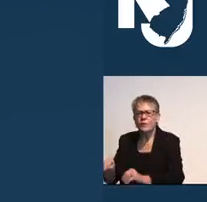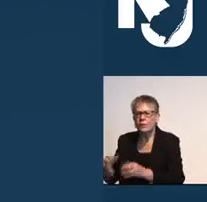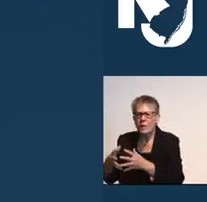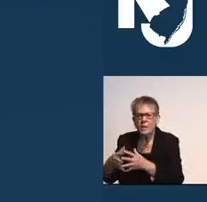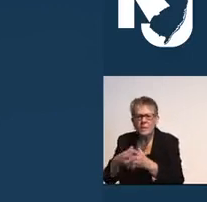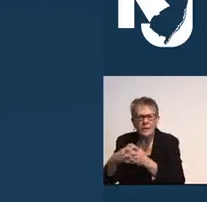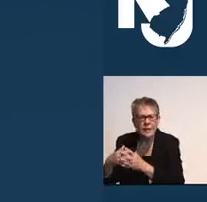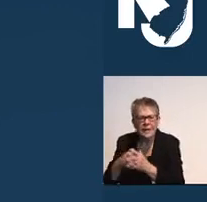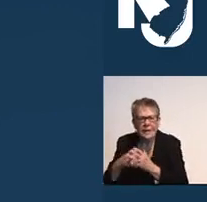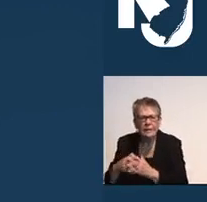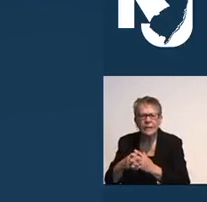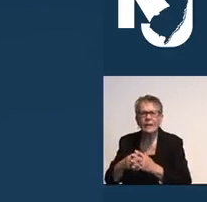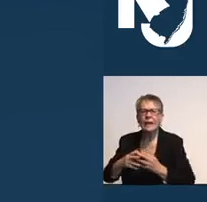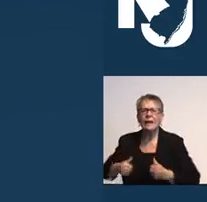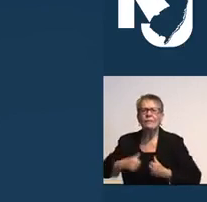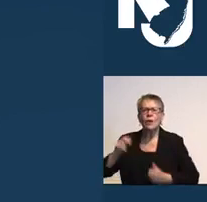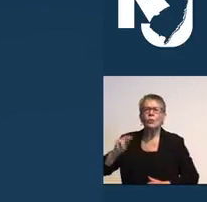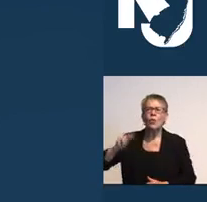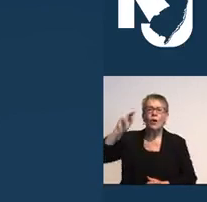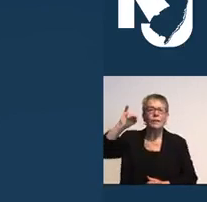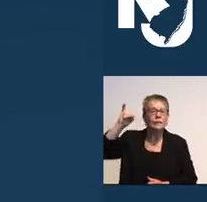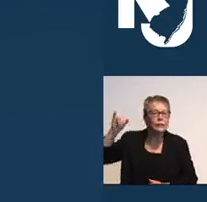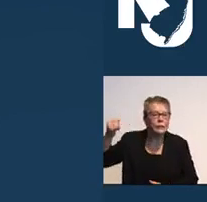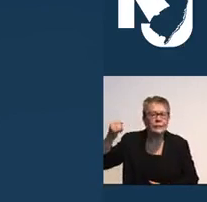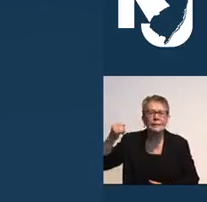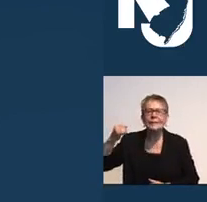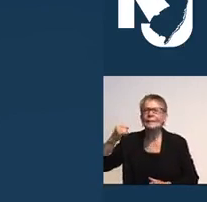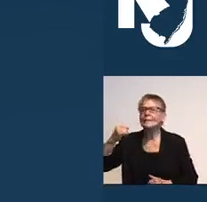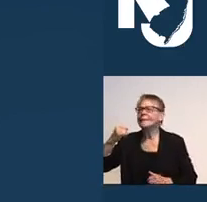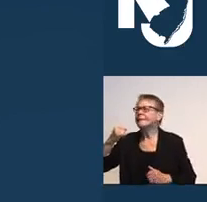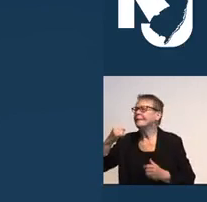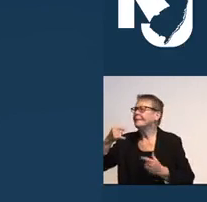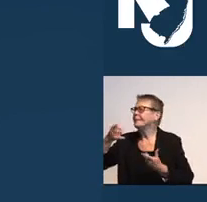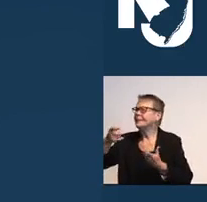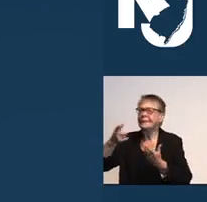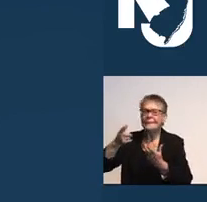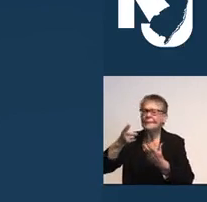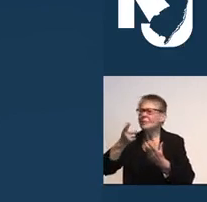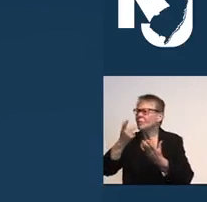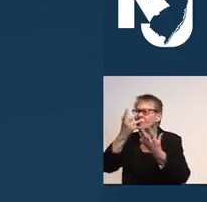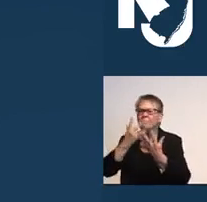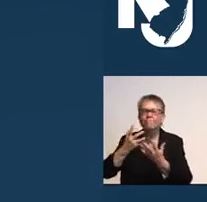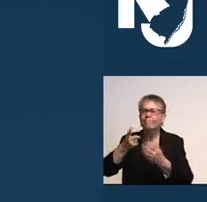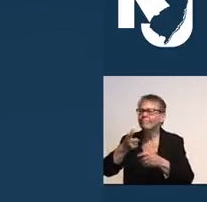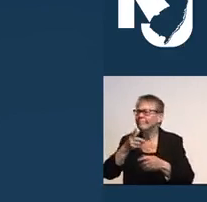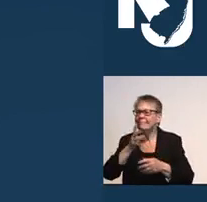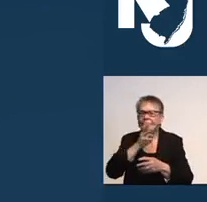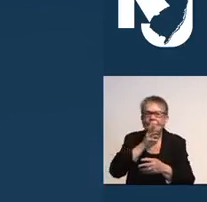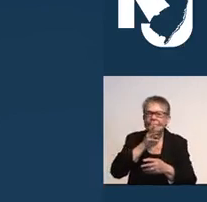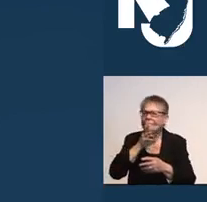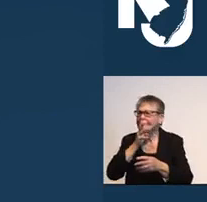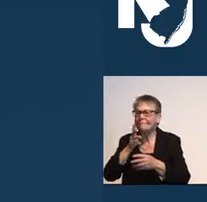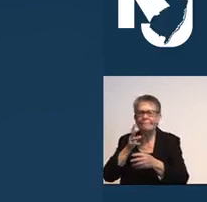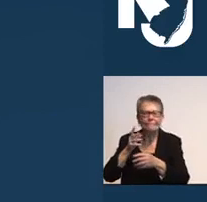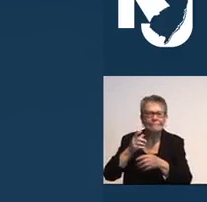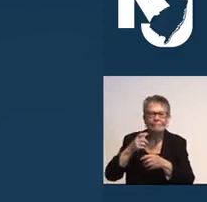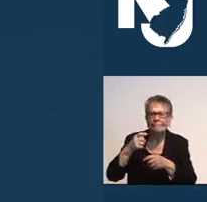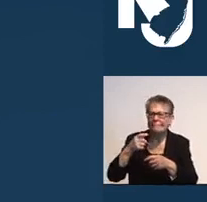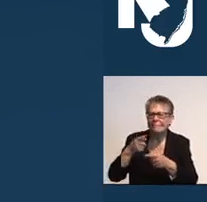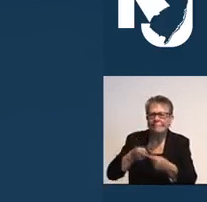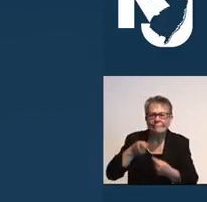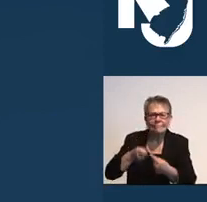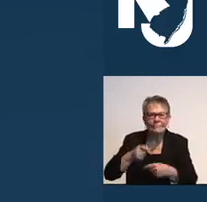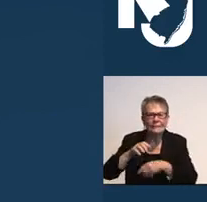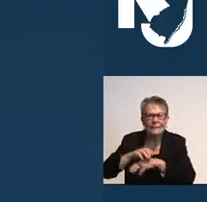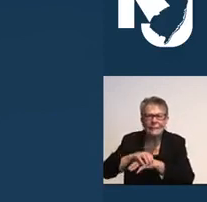Englewood. Unfortunately, language barrier really short-circuited his dreams of being a chef in America, and he instead became